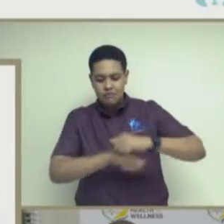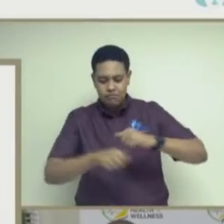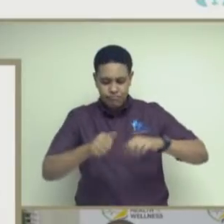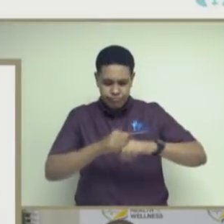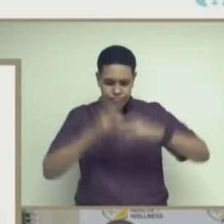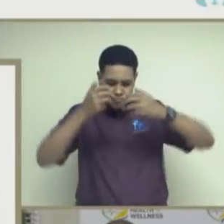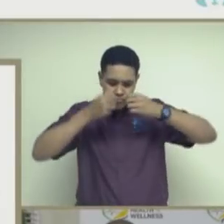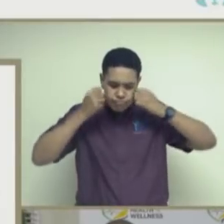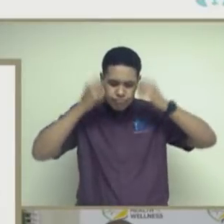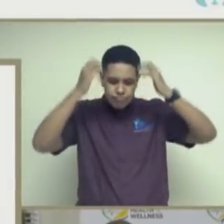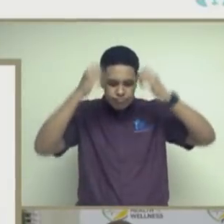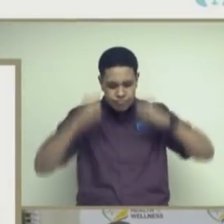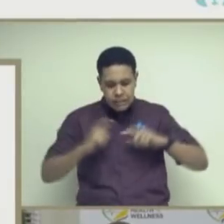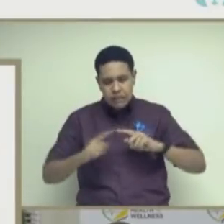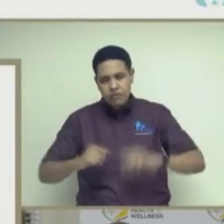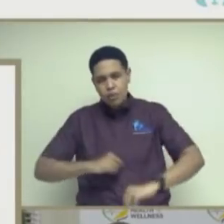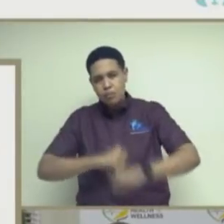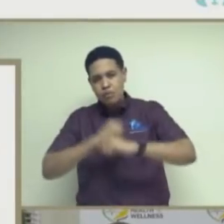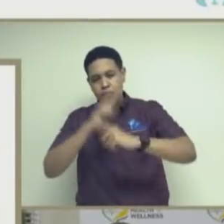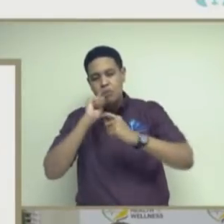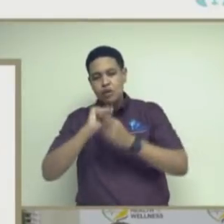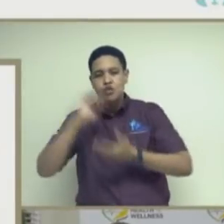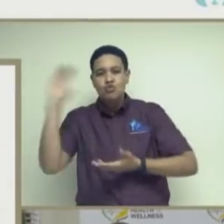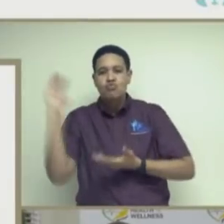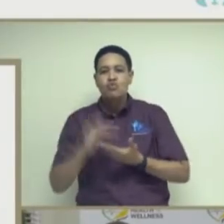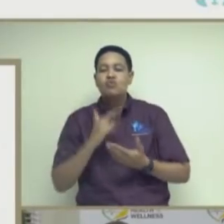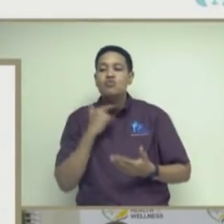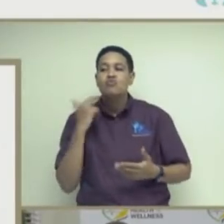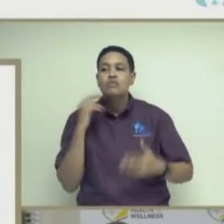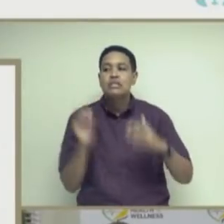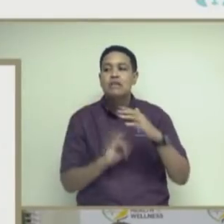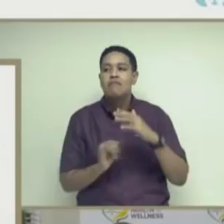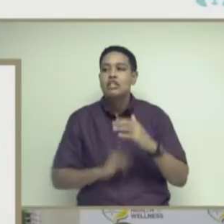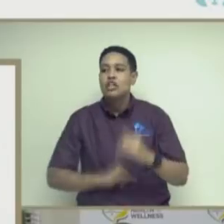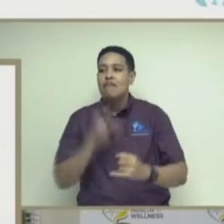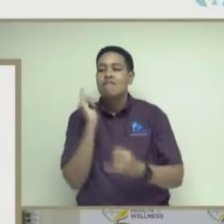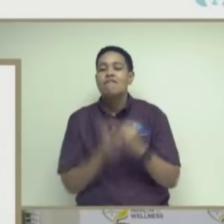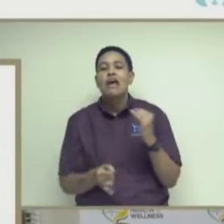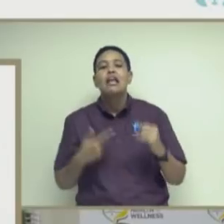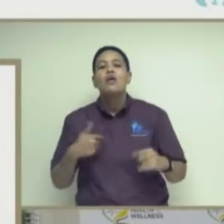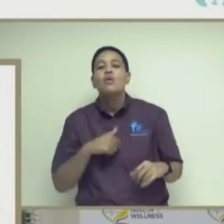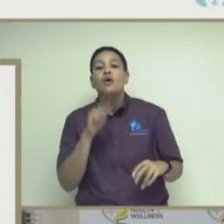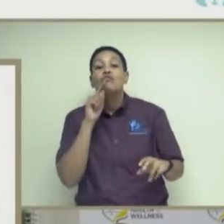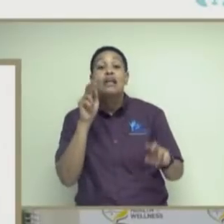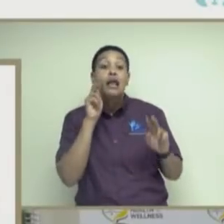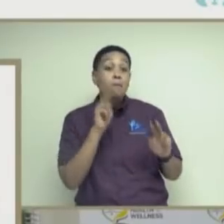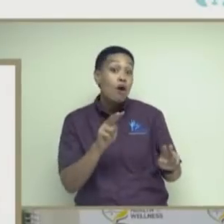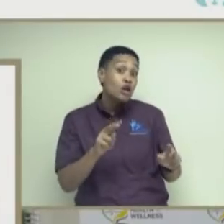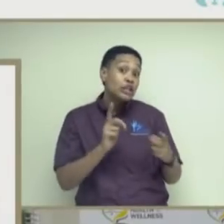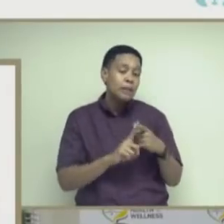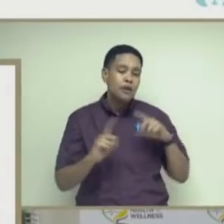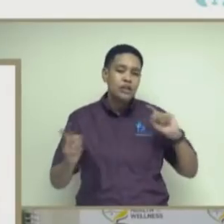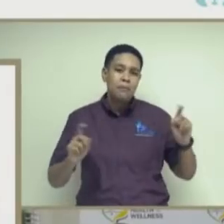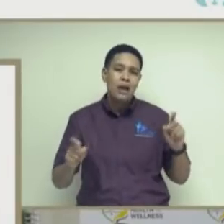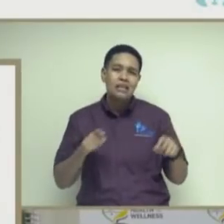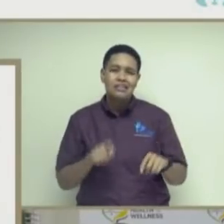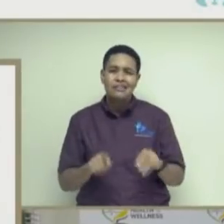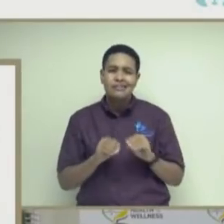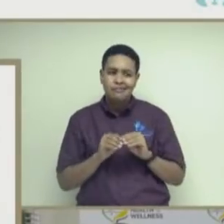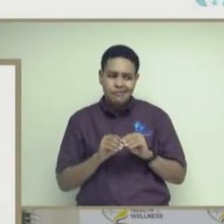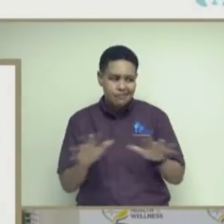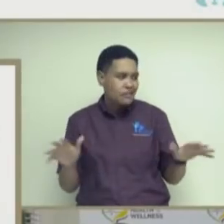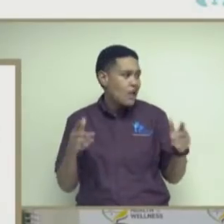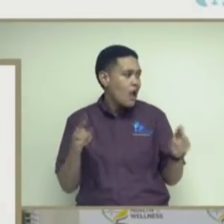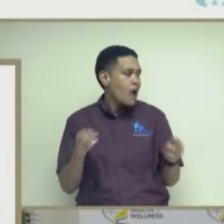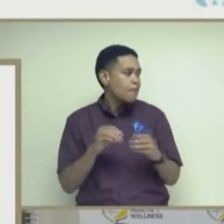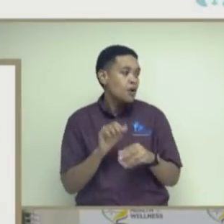we reduce the risks of infection. Finally, we are monitoring and managing the outbreak